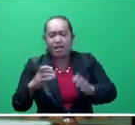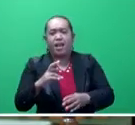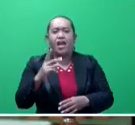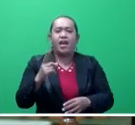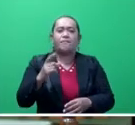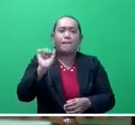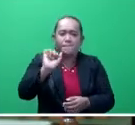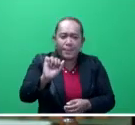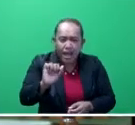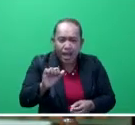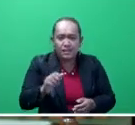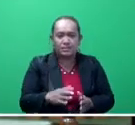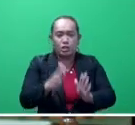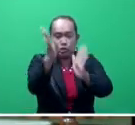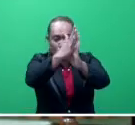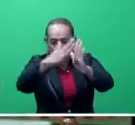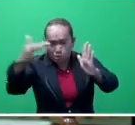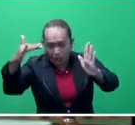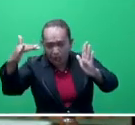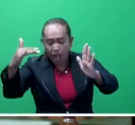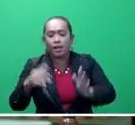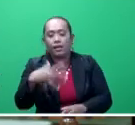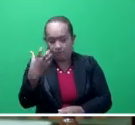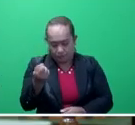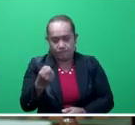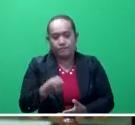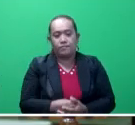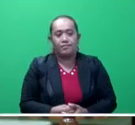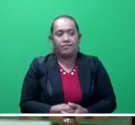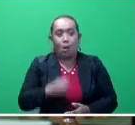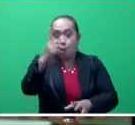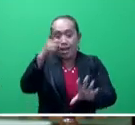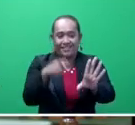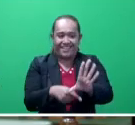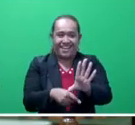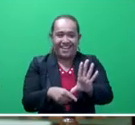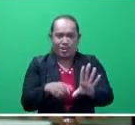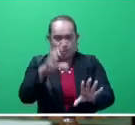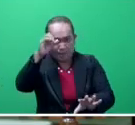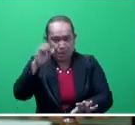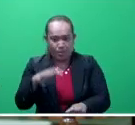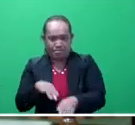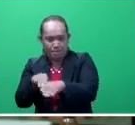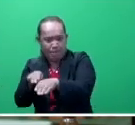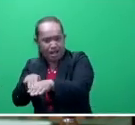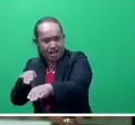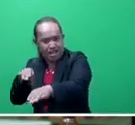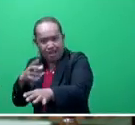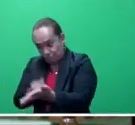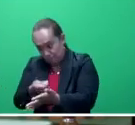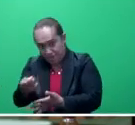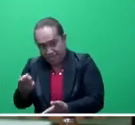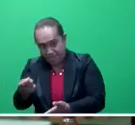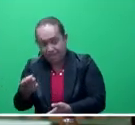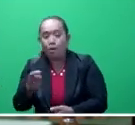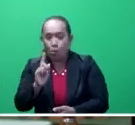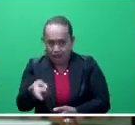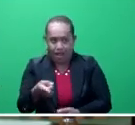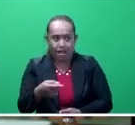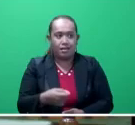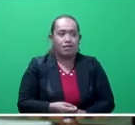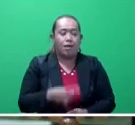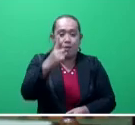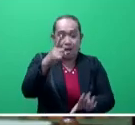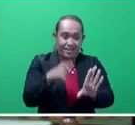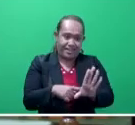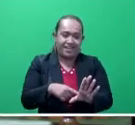municipal council every time they go to the bus stand for 1 year. Also to cushion the burden brought about by COVID-19 pandemic, because we know